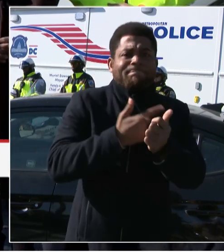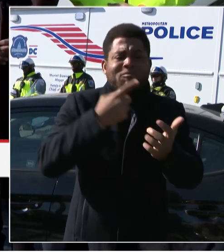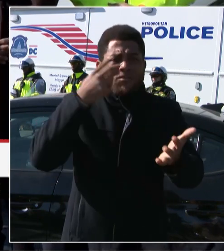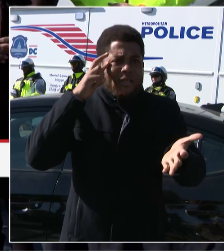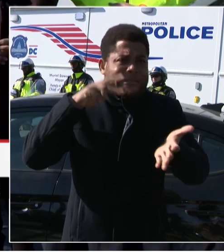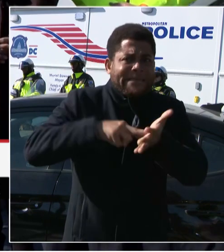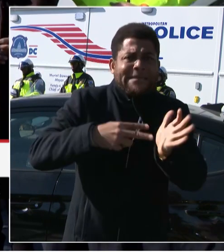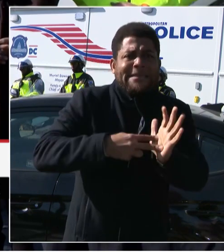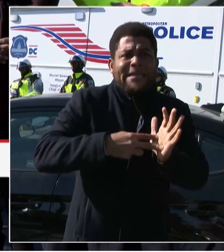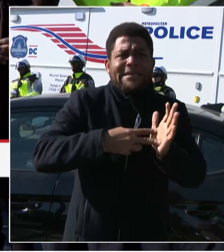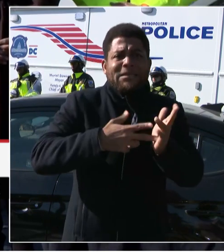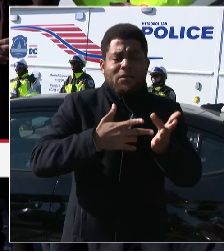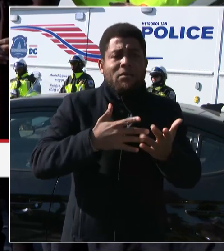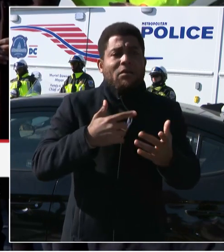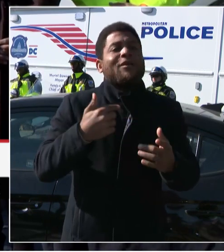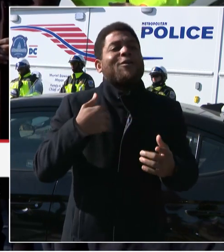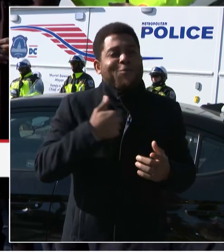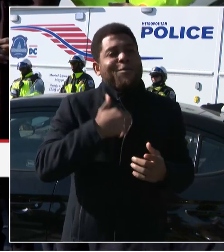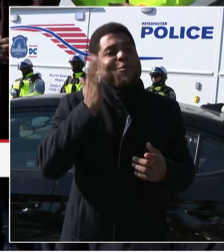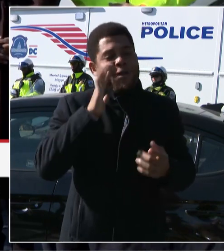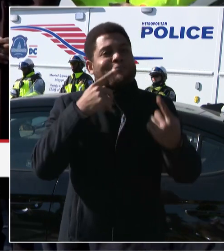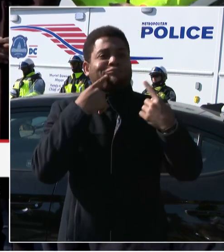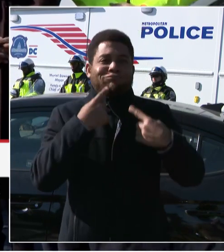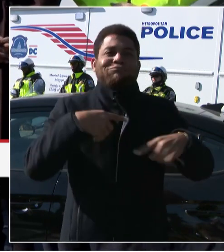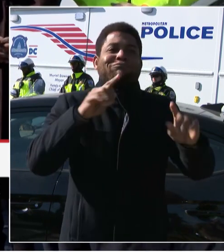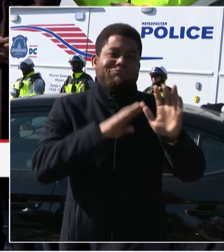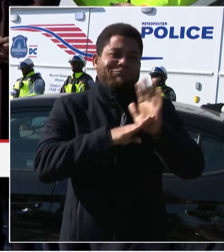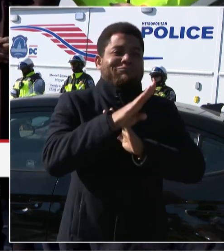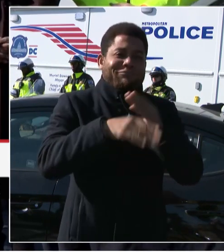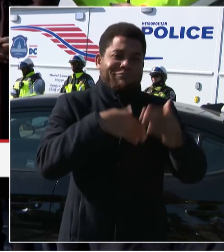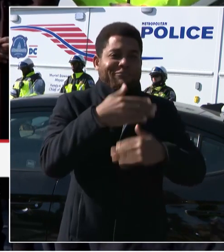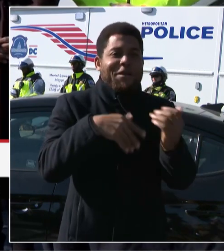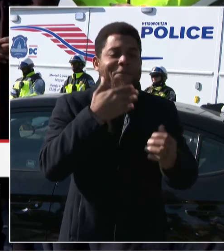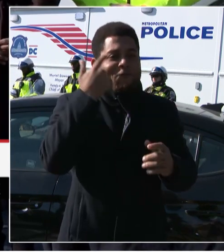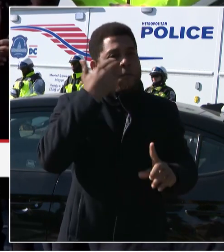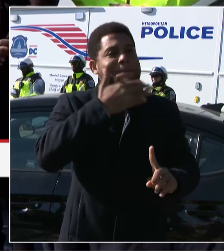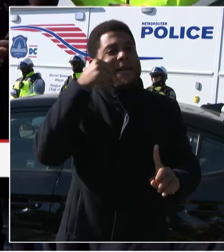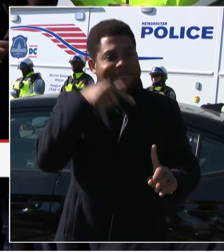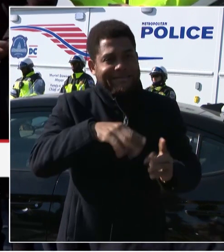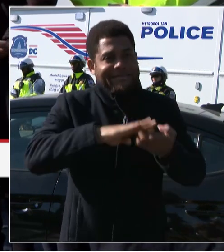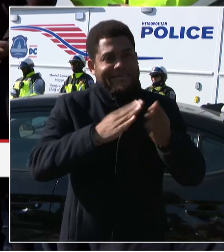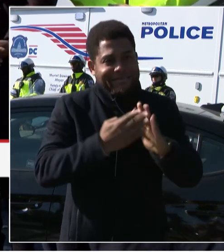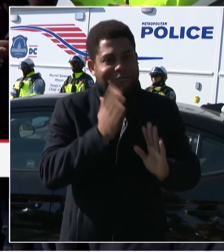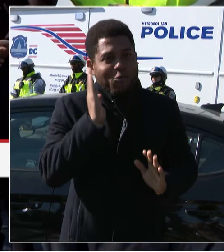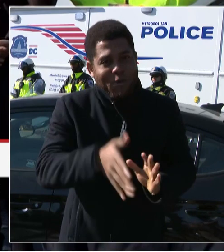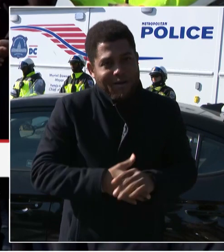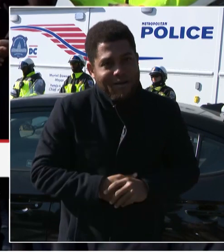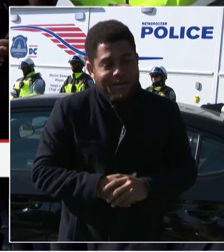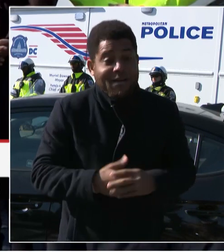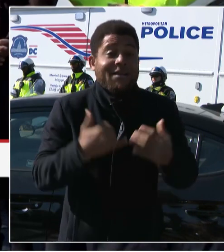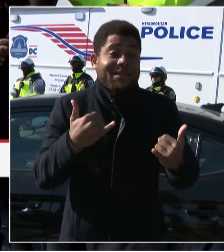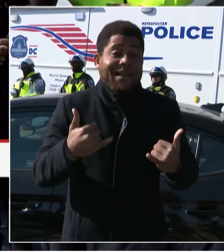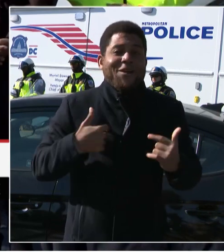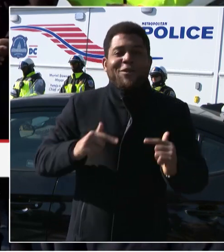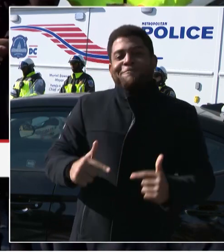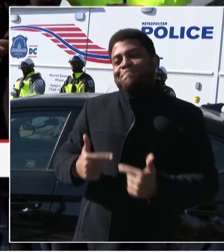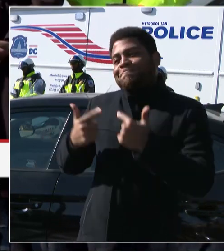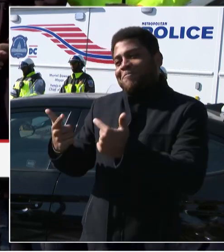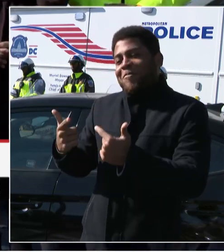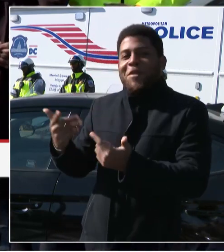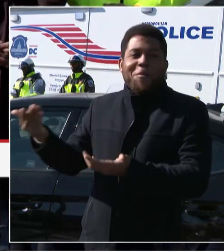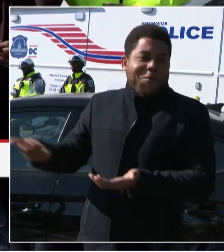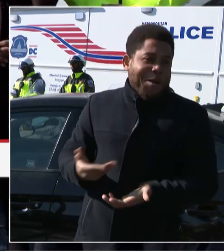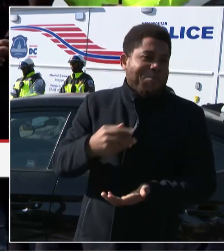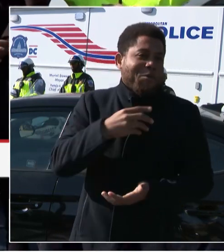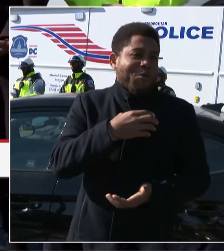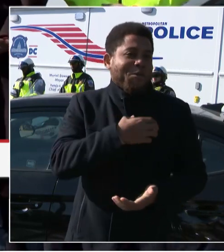for our city. I ask you now to join me in welcoming the district's own Washington native and